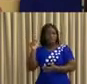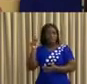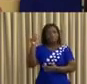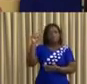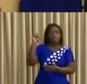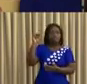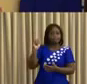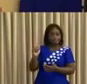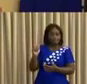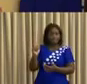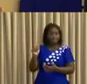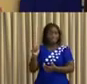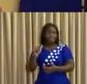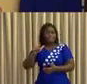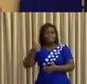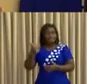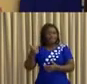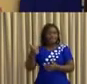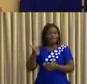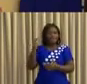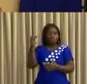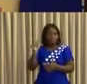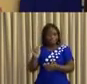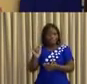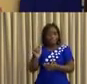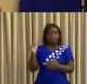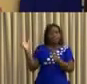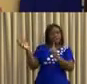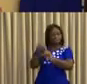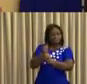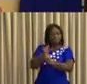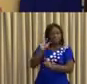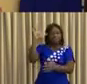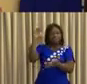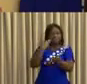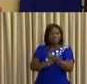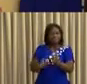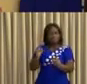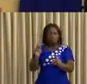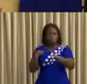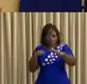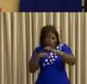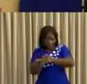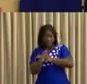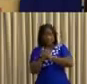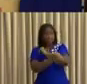the arrest of some 5,000 persons along our borders who had entered our country